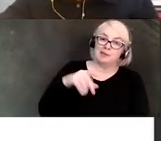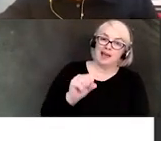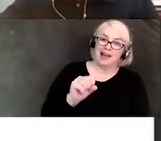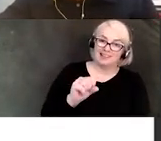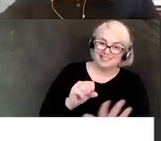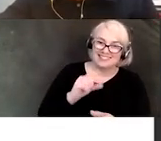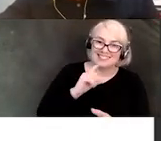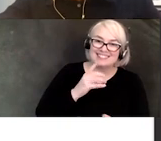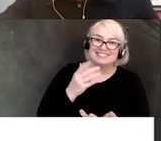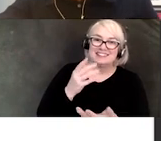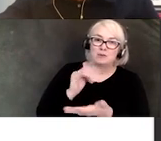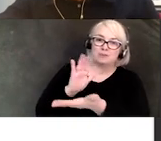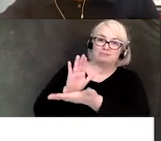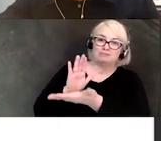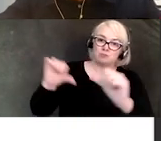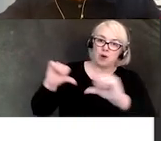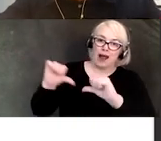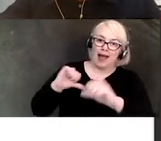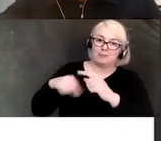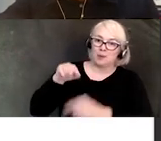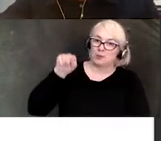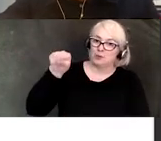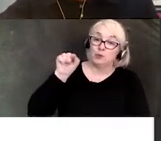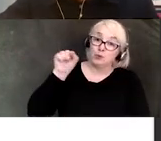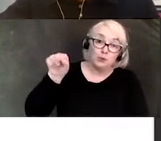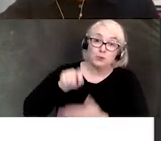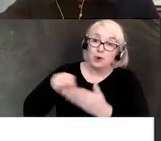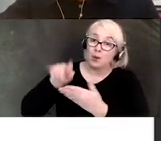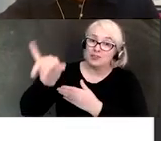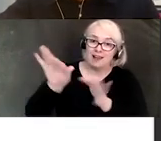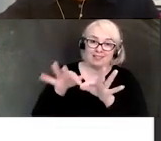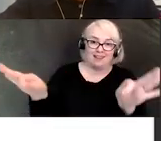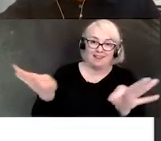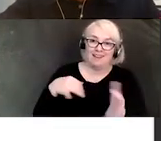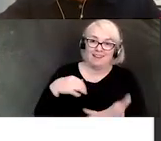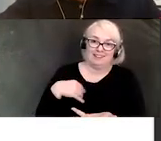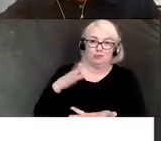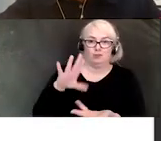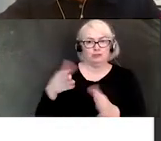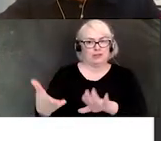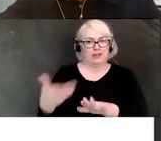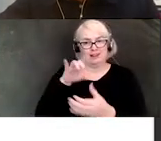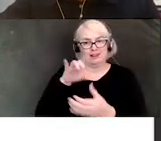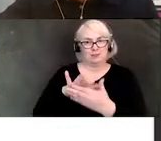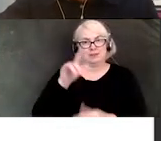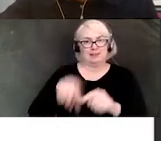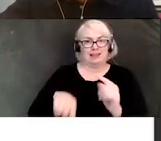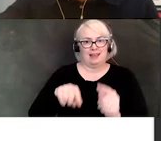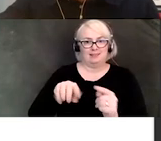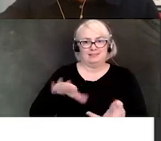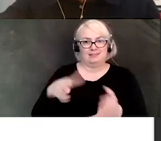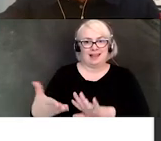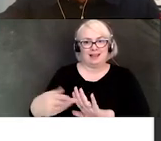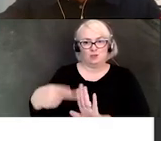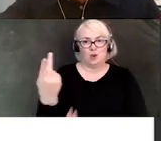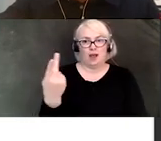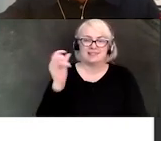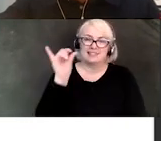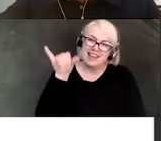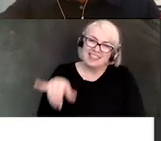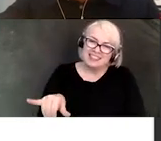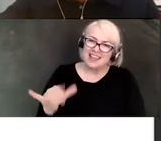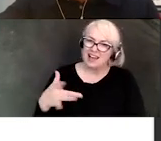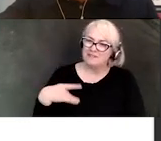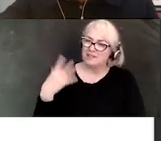dead husband can die twice. And I feel like it's one of those lines that is what the mission statement was in the room.